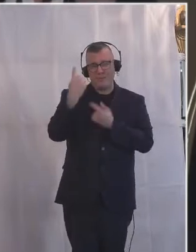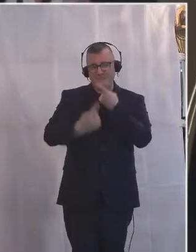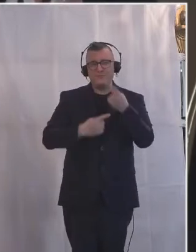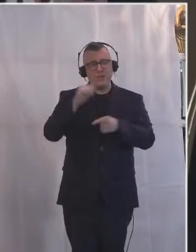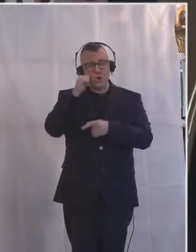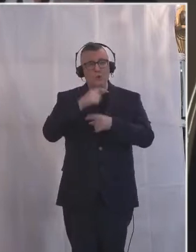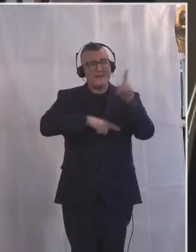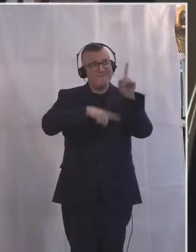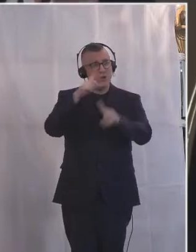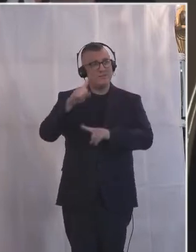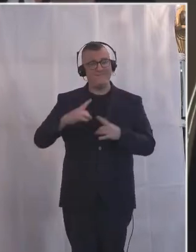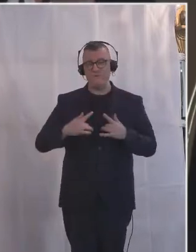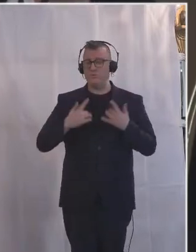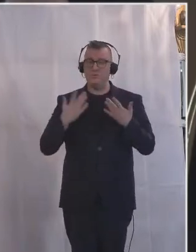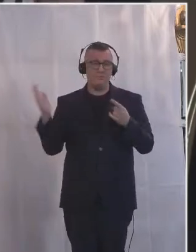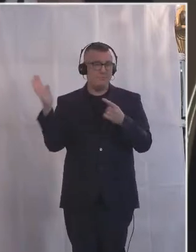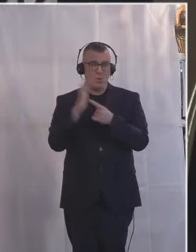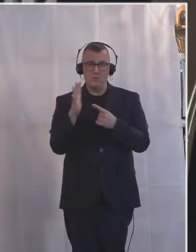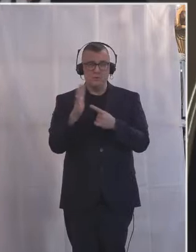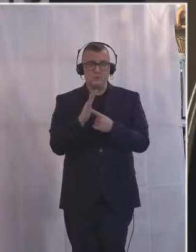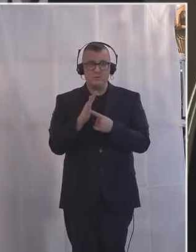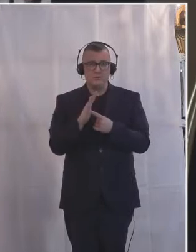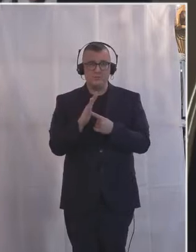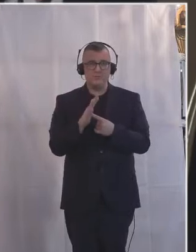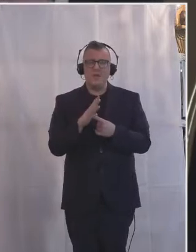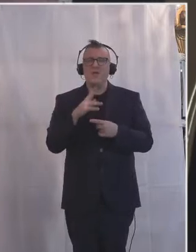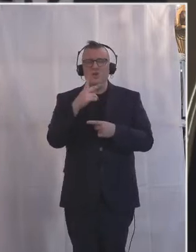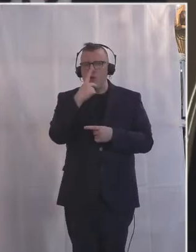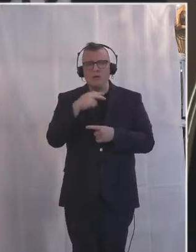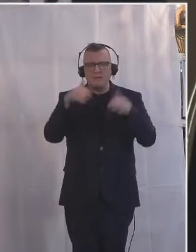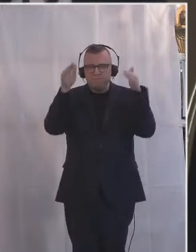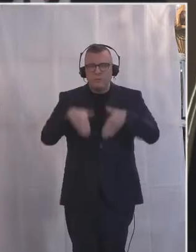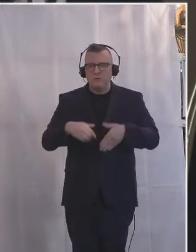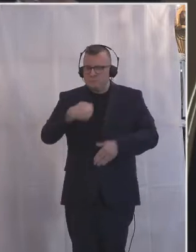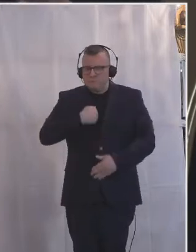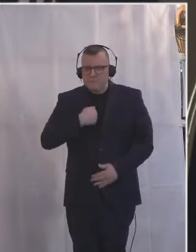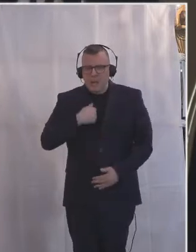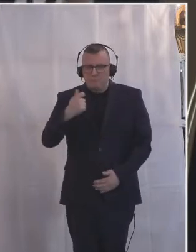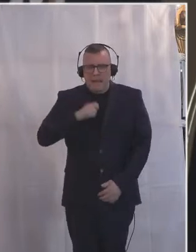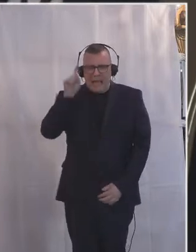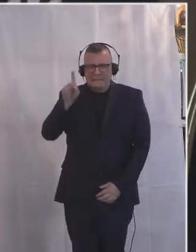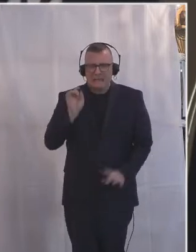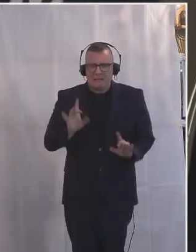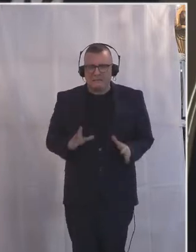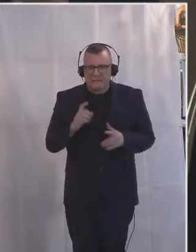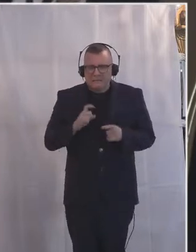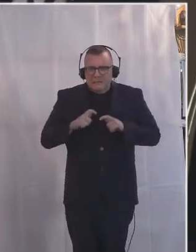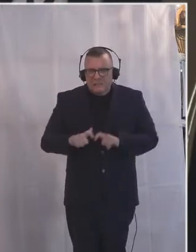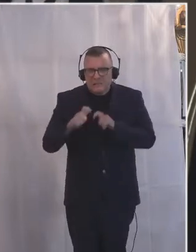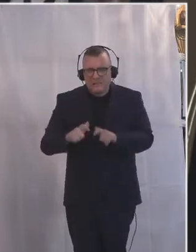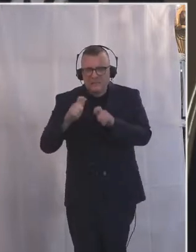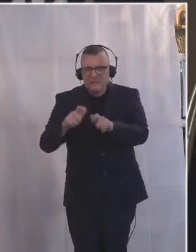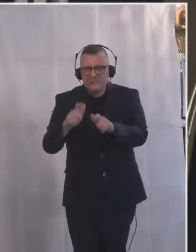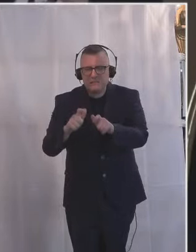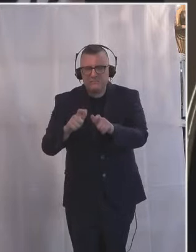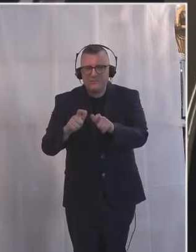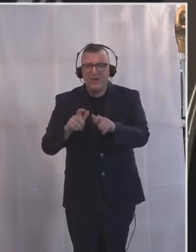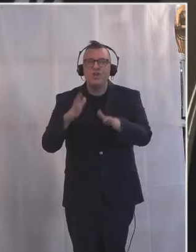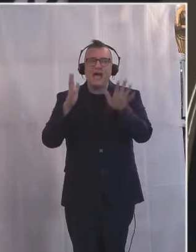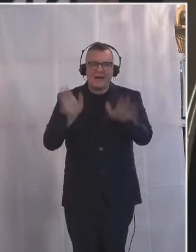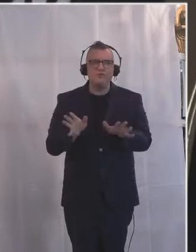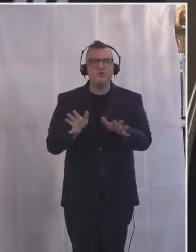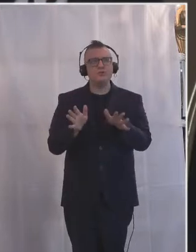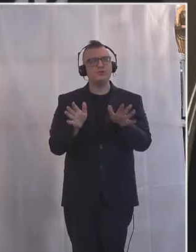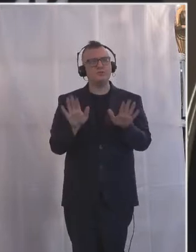not just to be, okay, it was your idea, but you've got to step back and allow other people to take this teenager and take